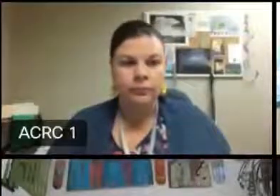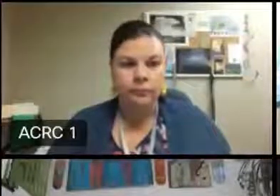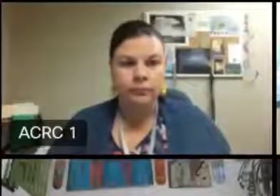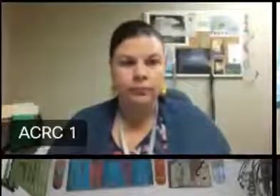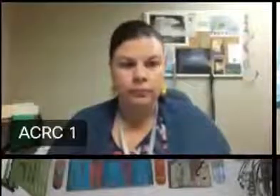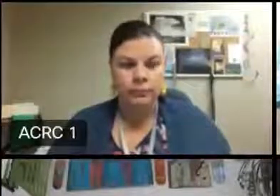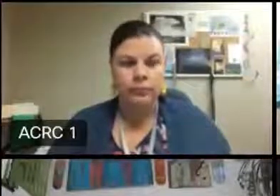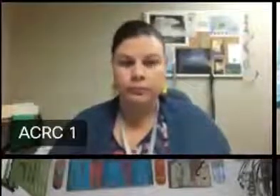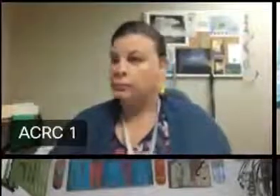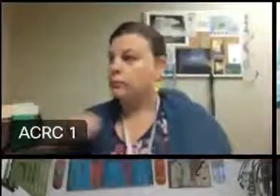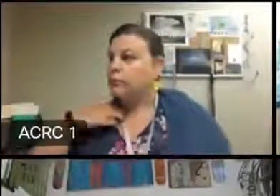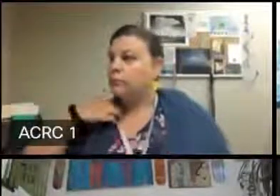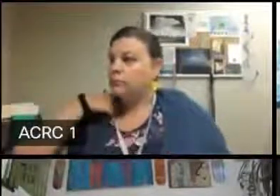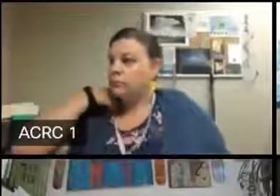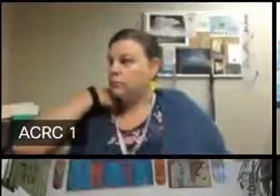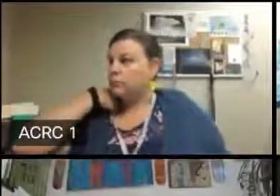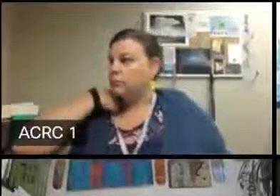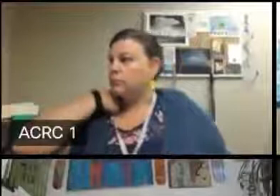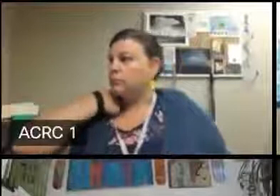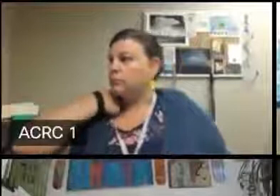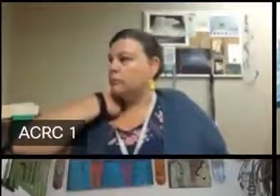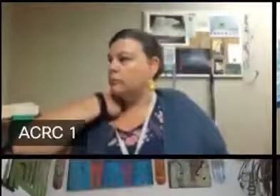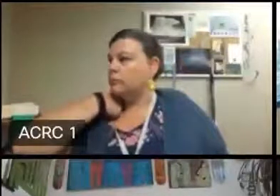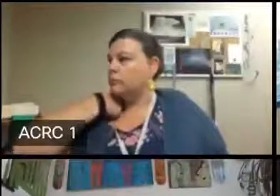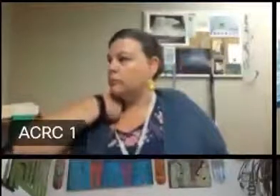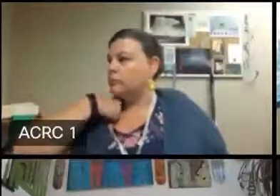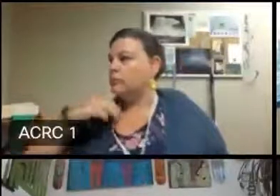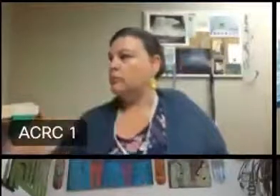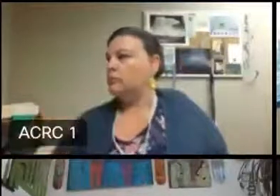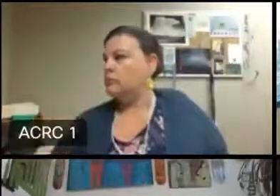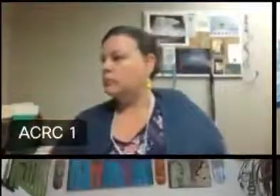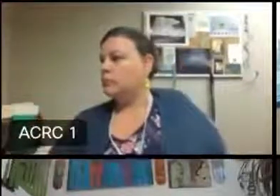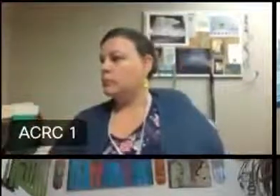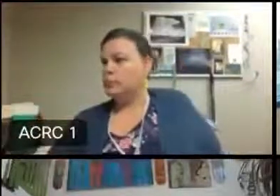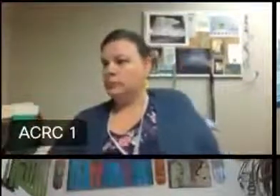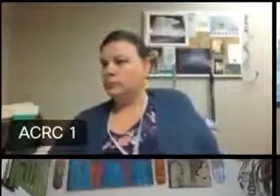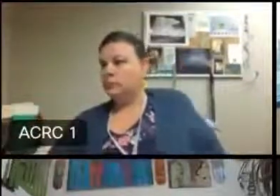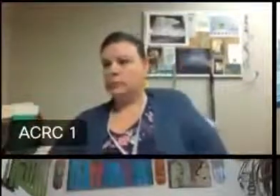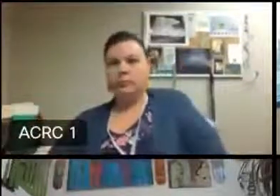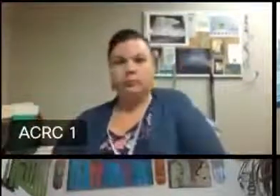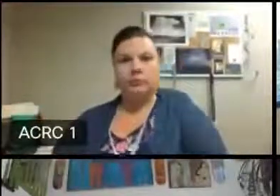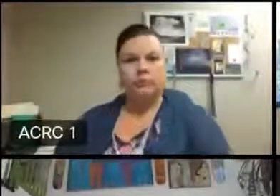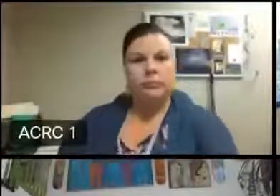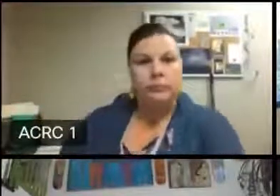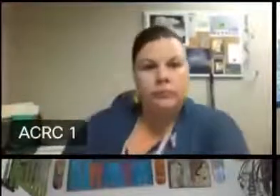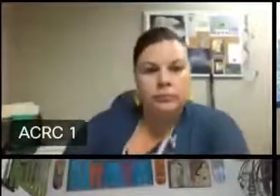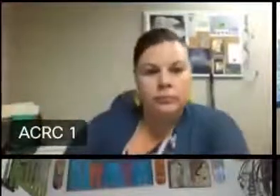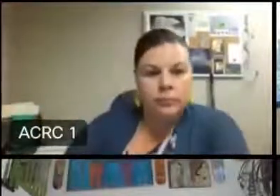week, Sure, I can just shoot for you. just for a quick chat. I'll shoot you an email. Yeah. Great. Thank you.